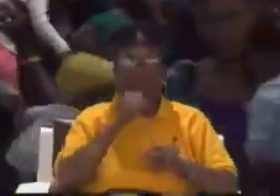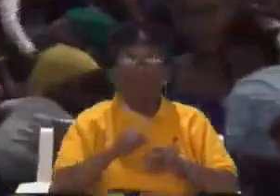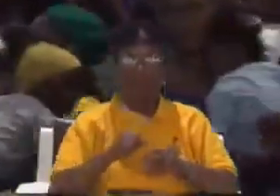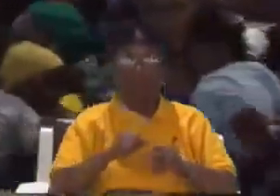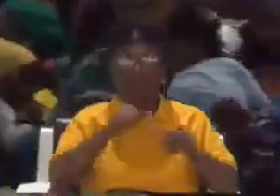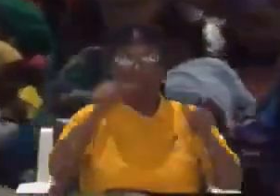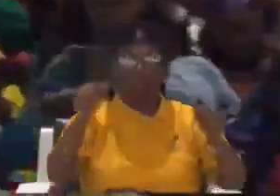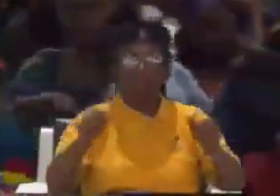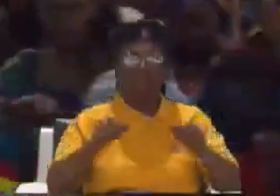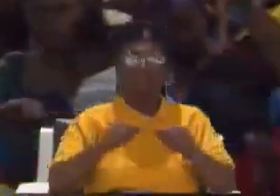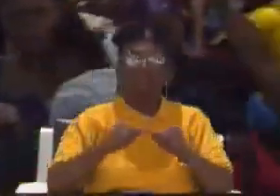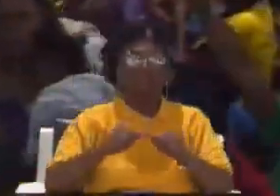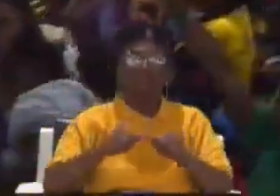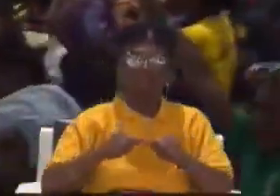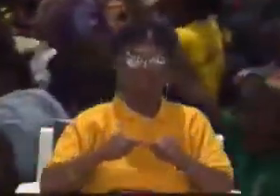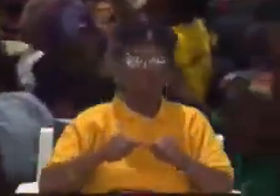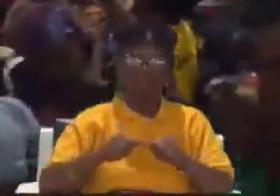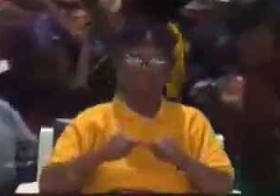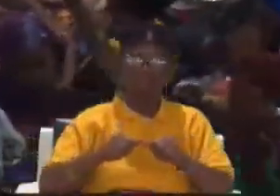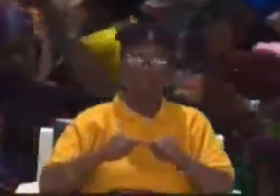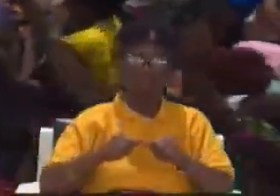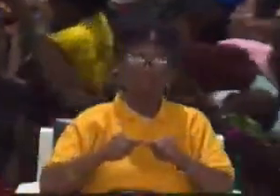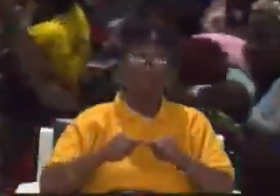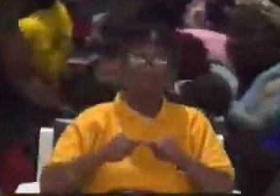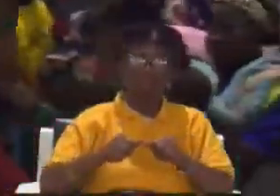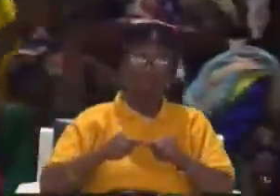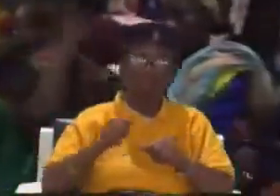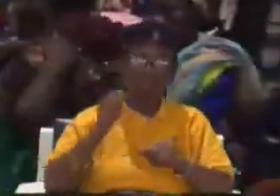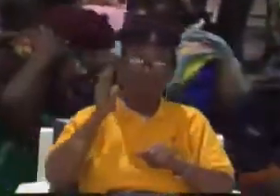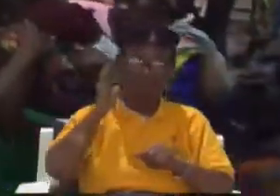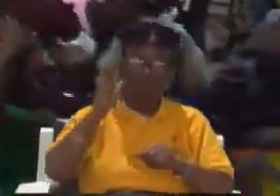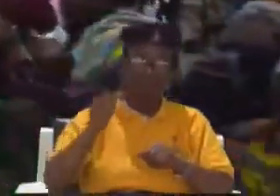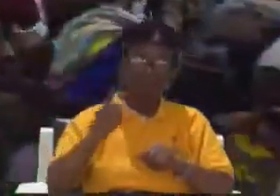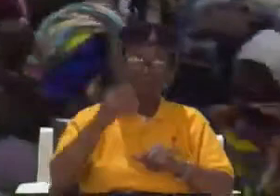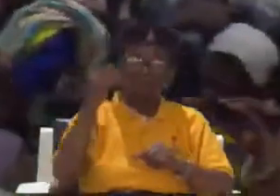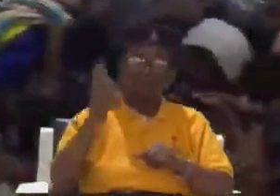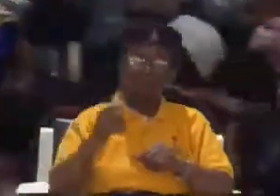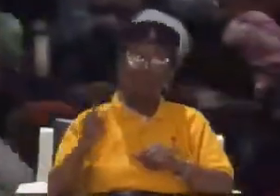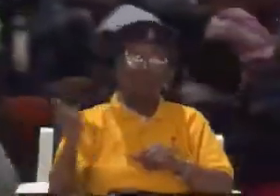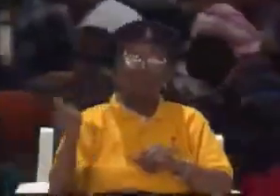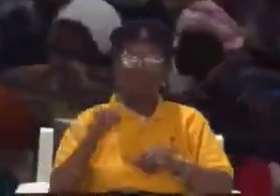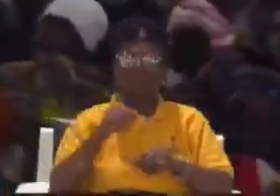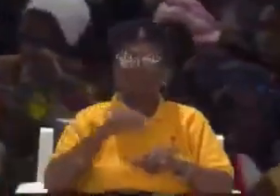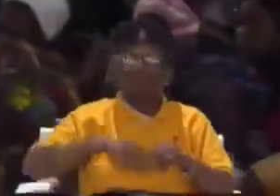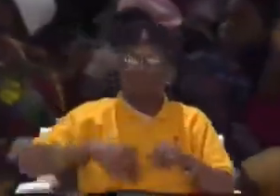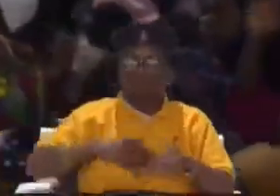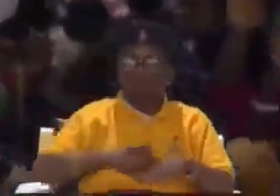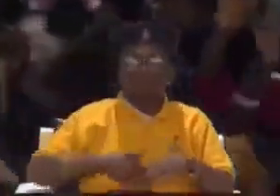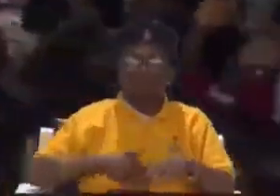auditorium. Will you please help me shout hallelujah to my God?